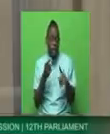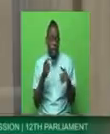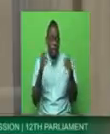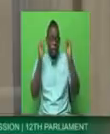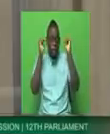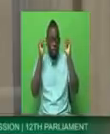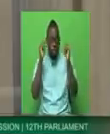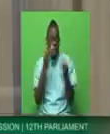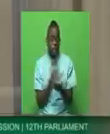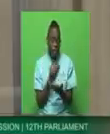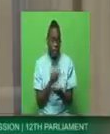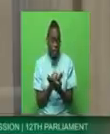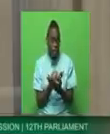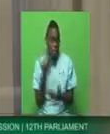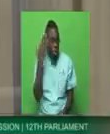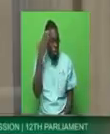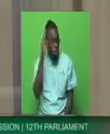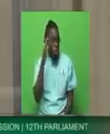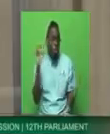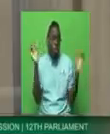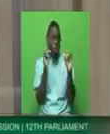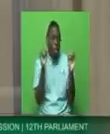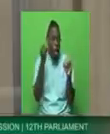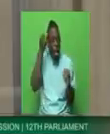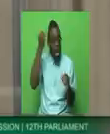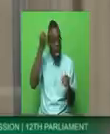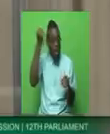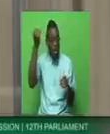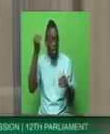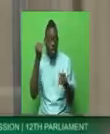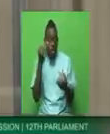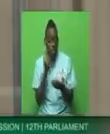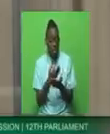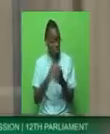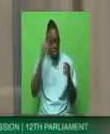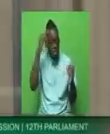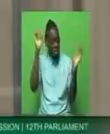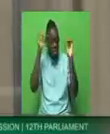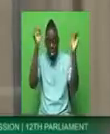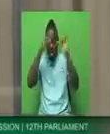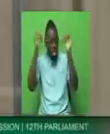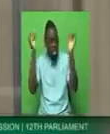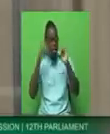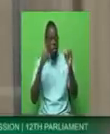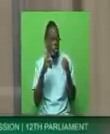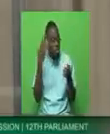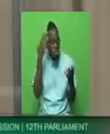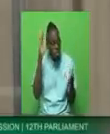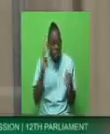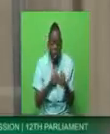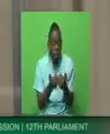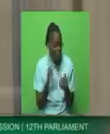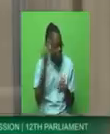finance, does not have a clue about what he is talking about, Madam Speaker. Not a clue. In